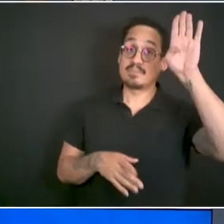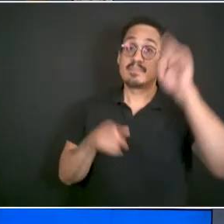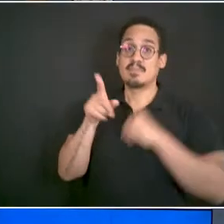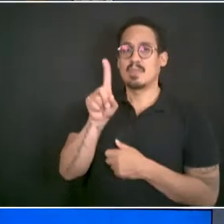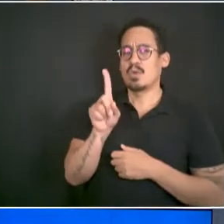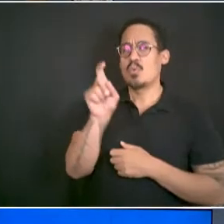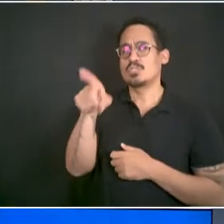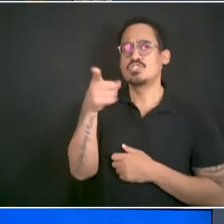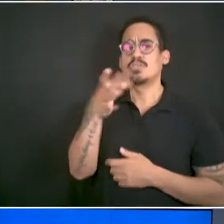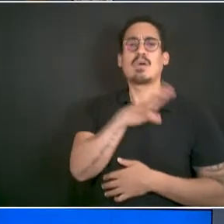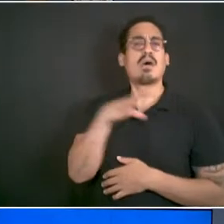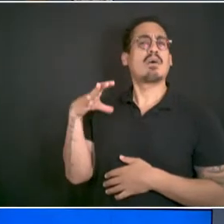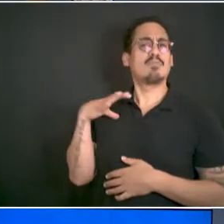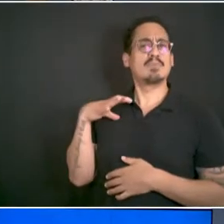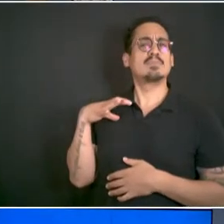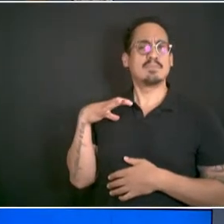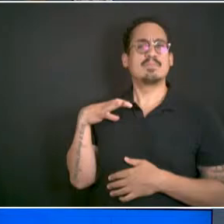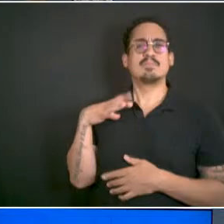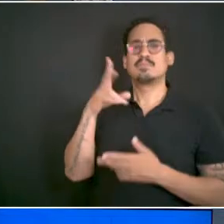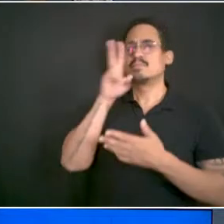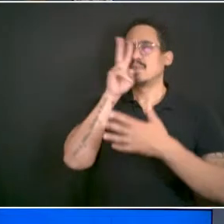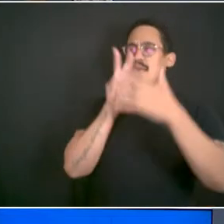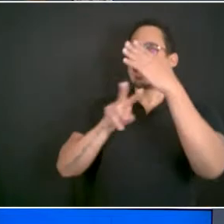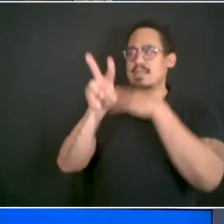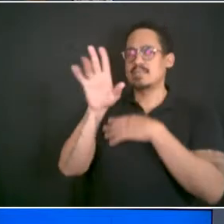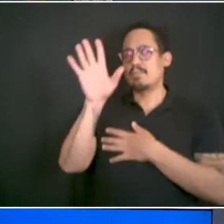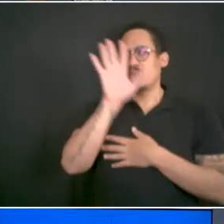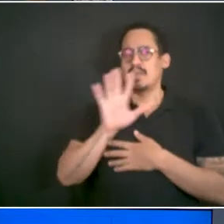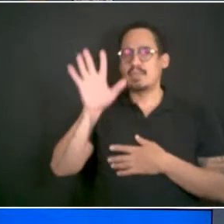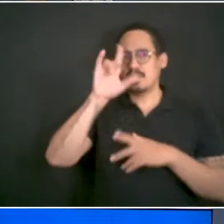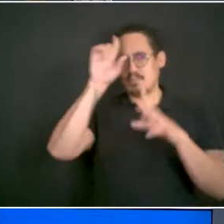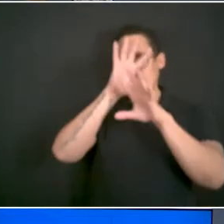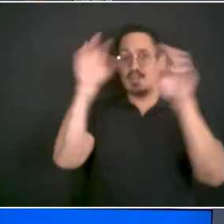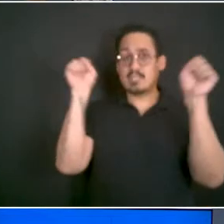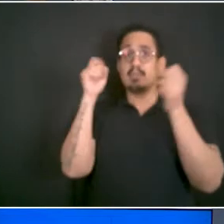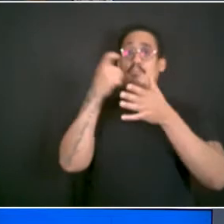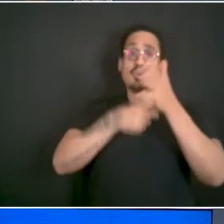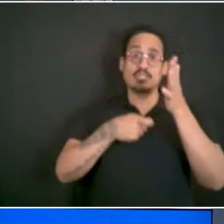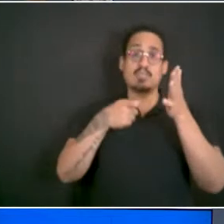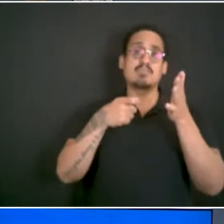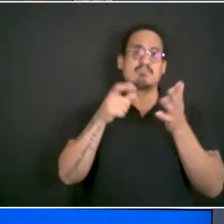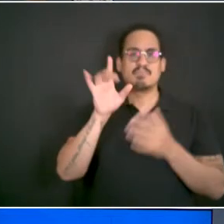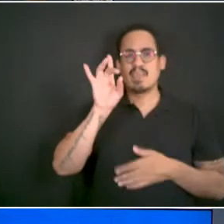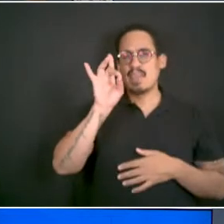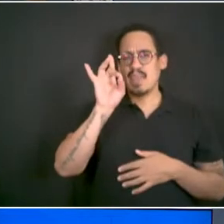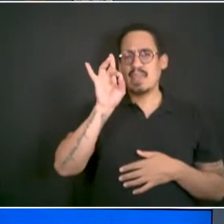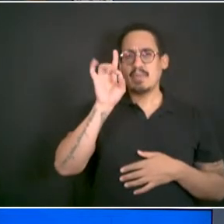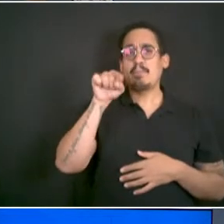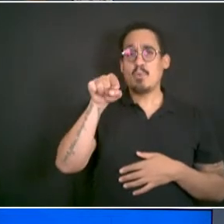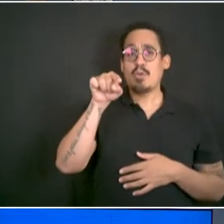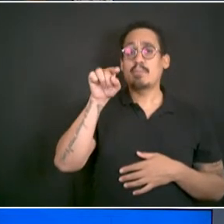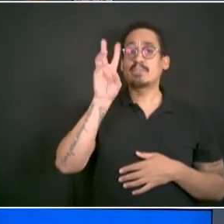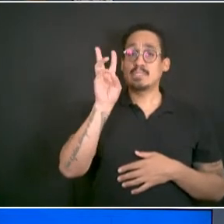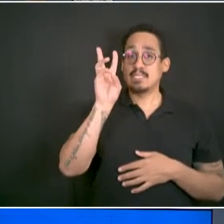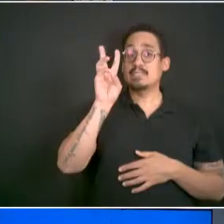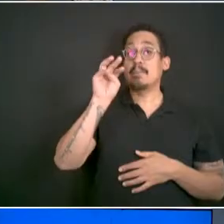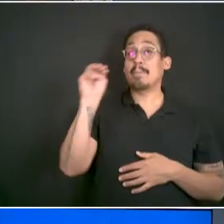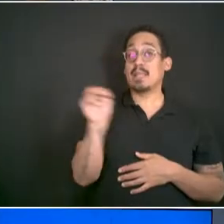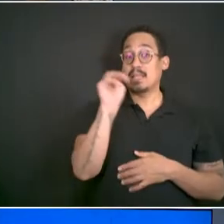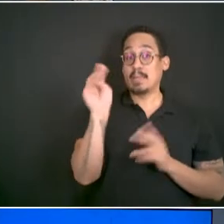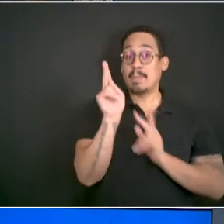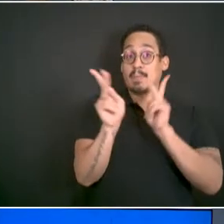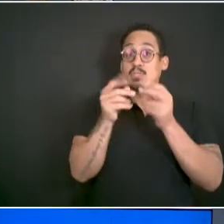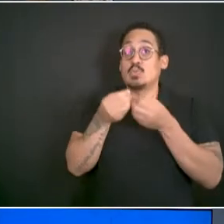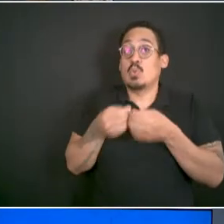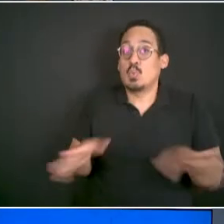bill the president is pushing would cost 8.6 million Americans their health care. And then the governor says that includes 1.5